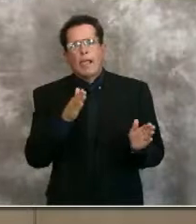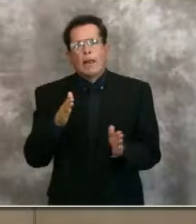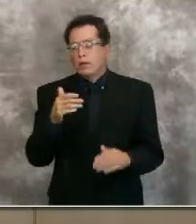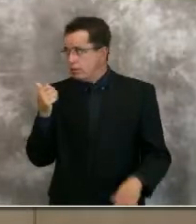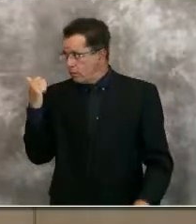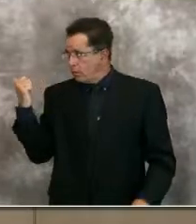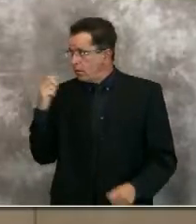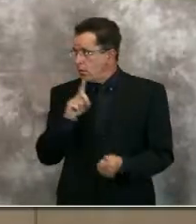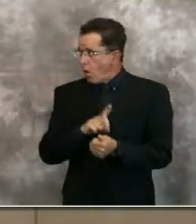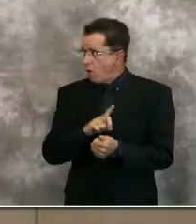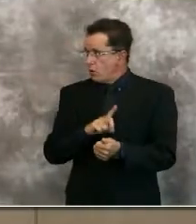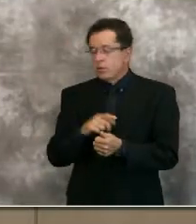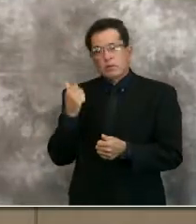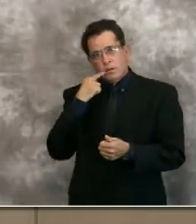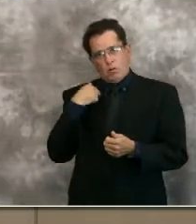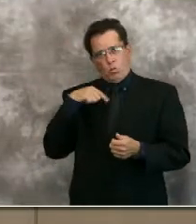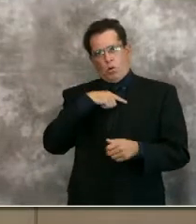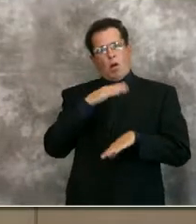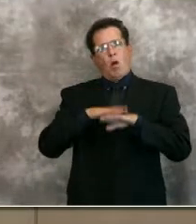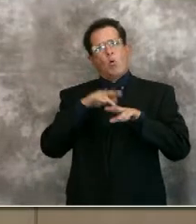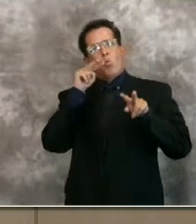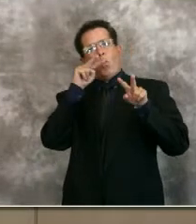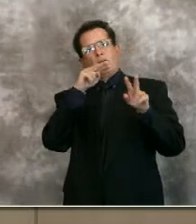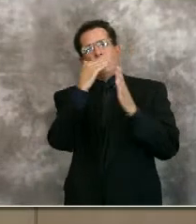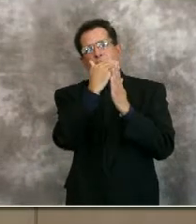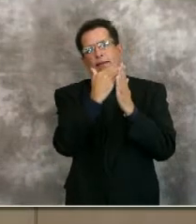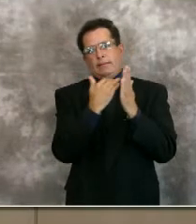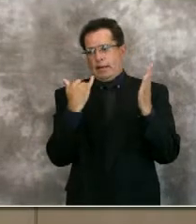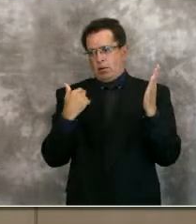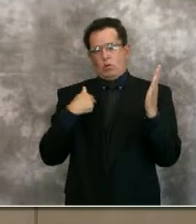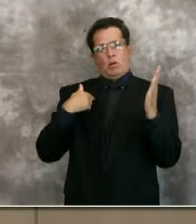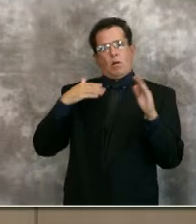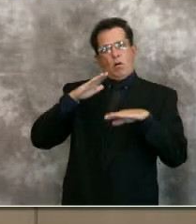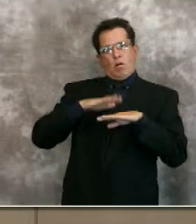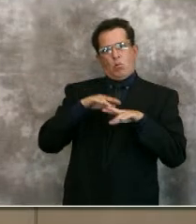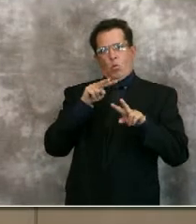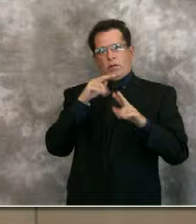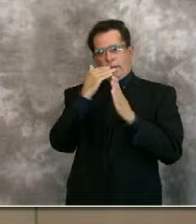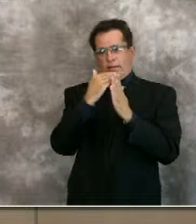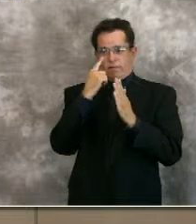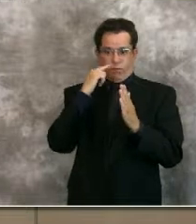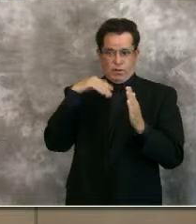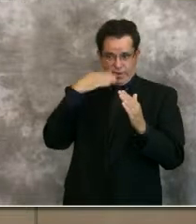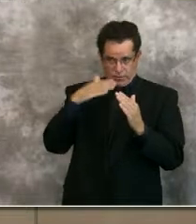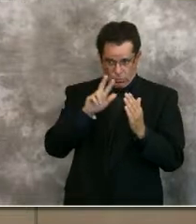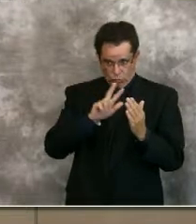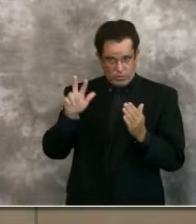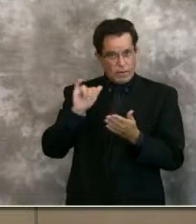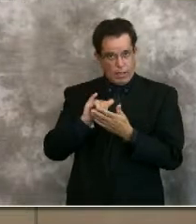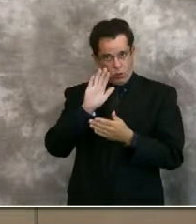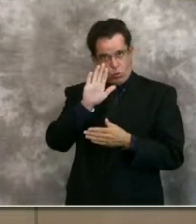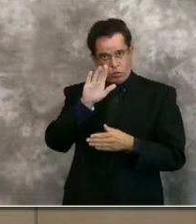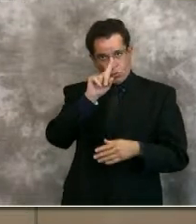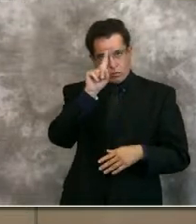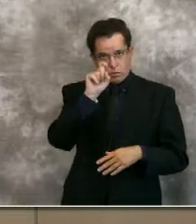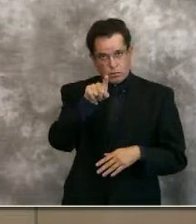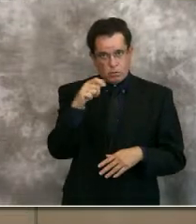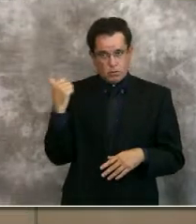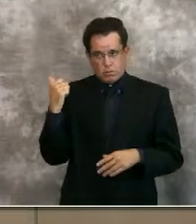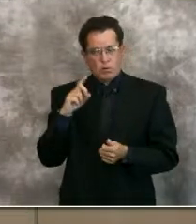Are you referring to the watch list and our being on the watch list for the next 3 weeks? Is that what your question is related